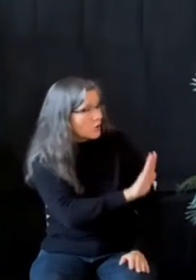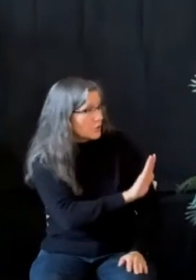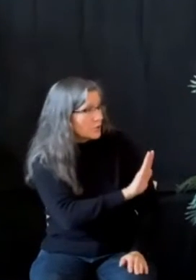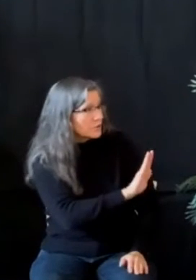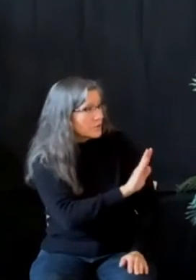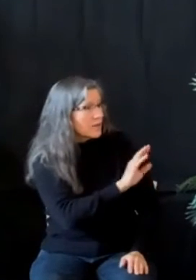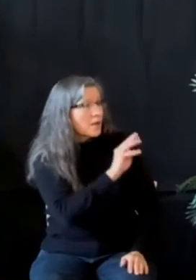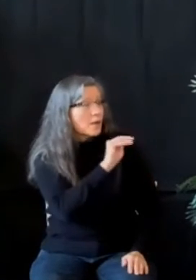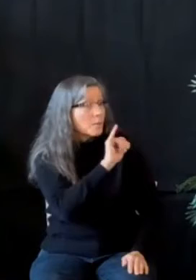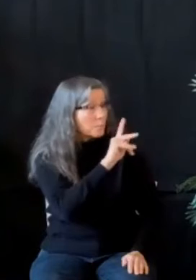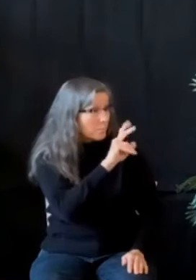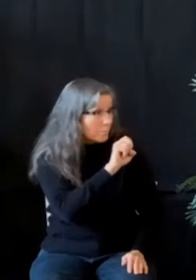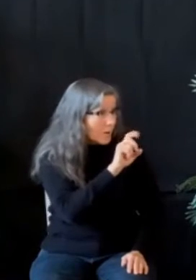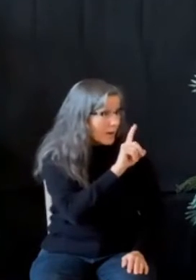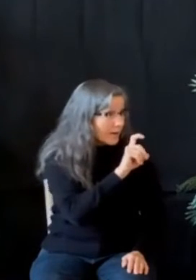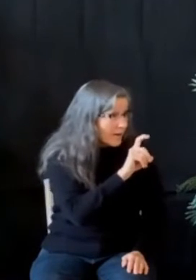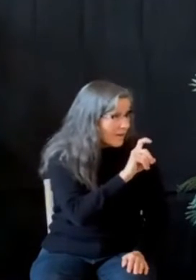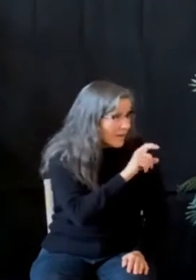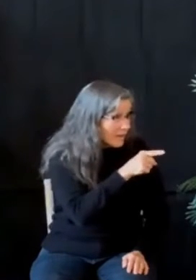Mike?